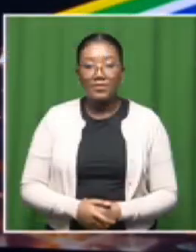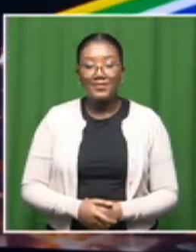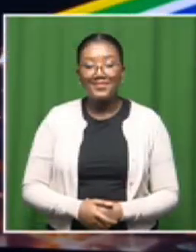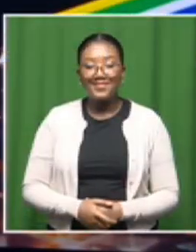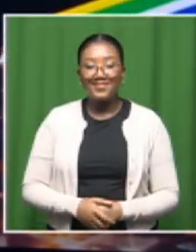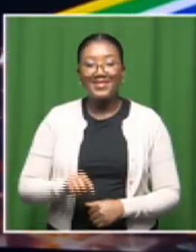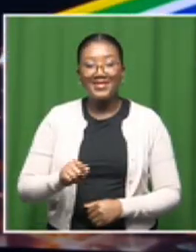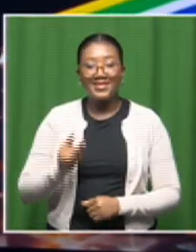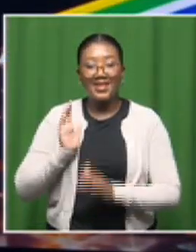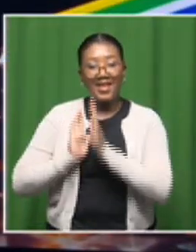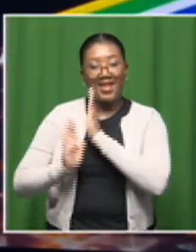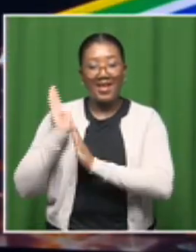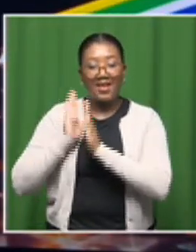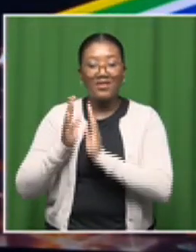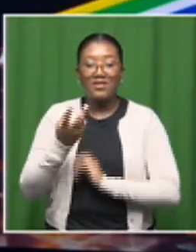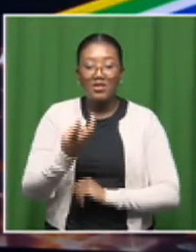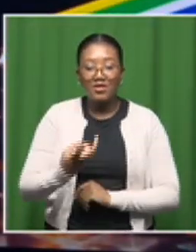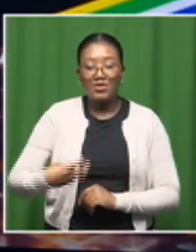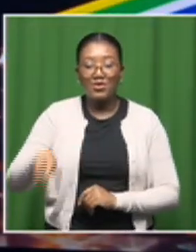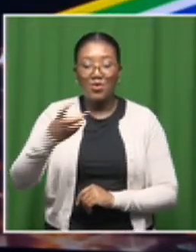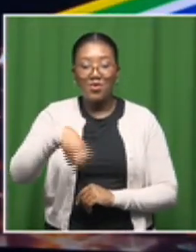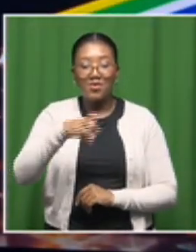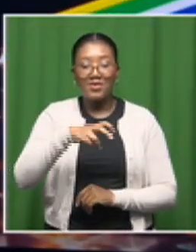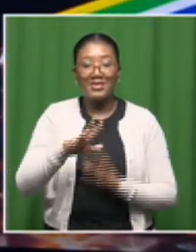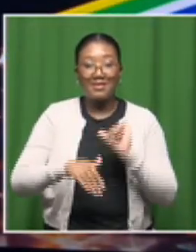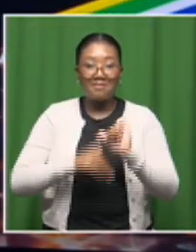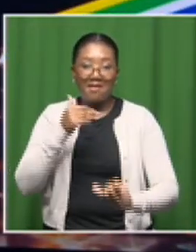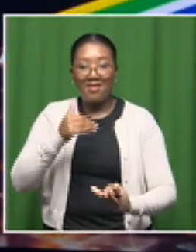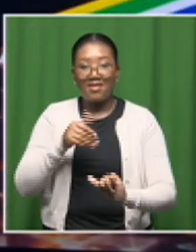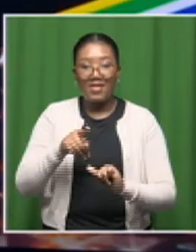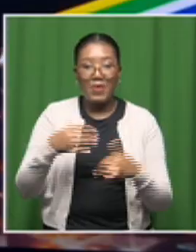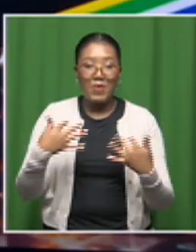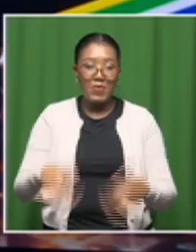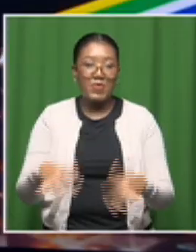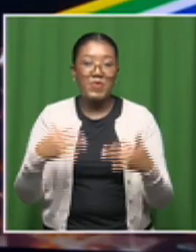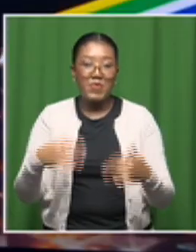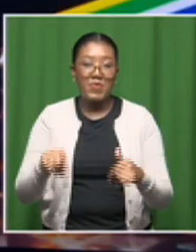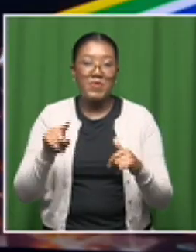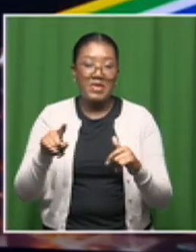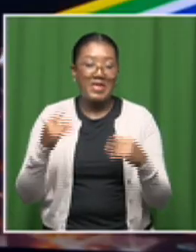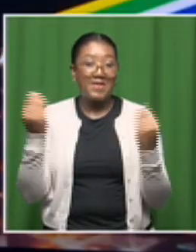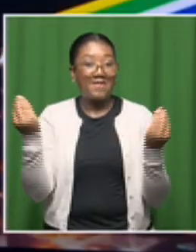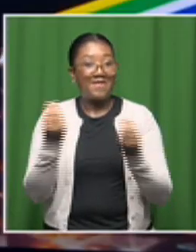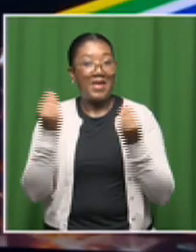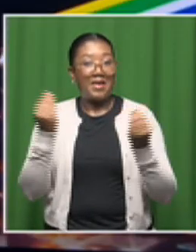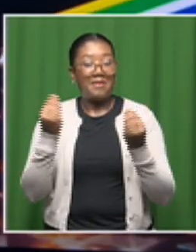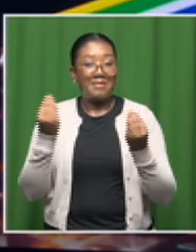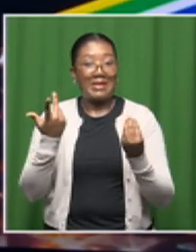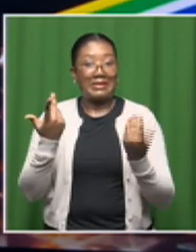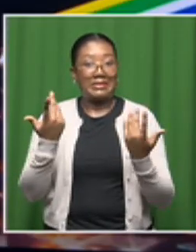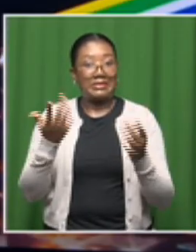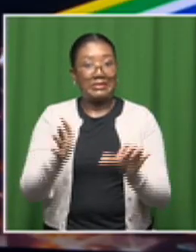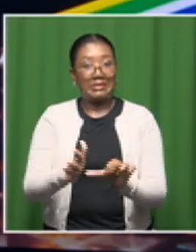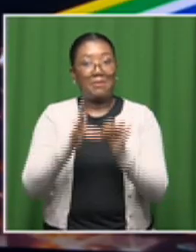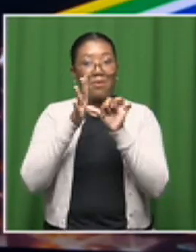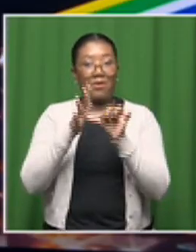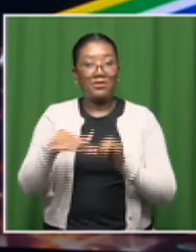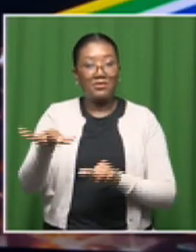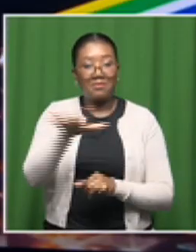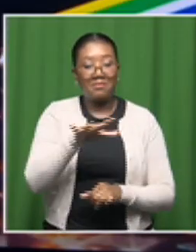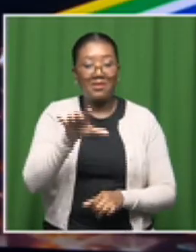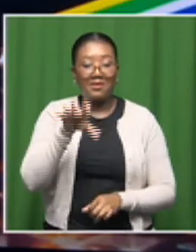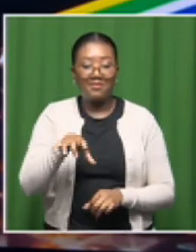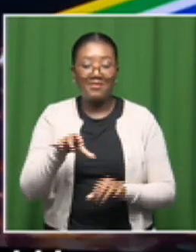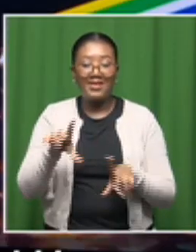Now, as part of Heritage and Tourism Month, we take you to one of the most historically significant yet overlooked heritage sites